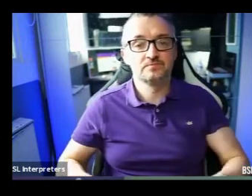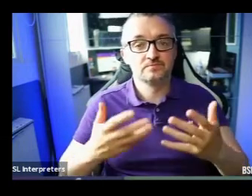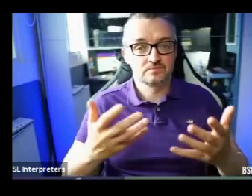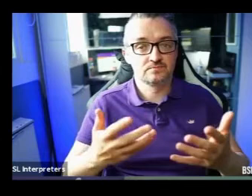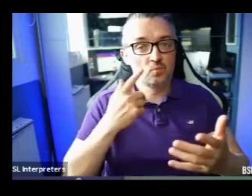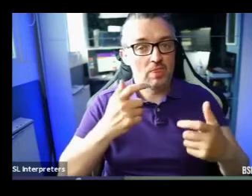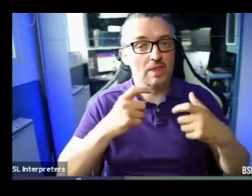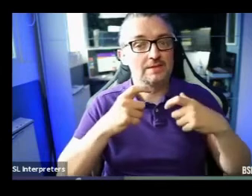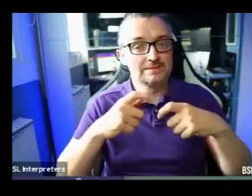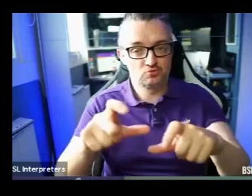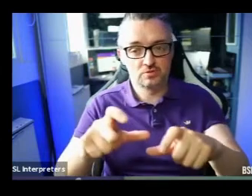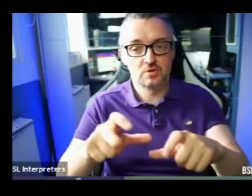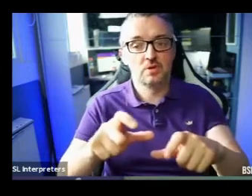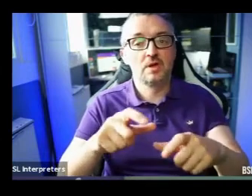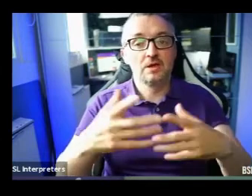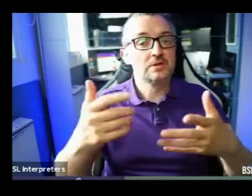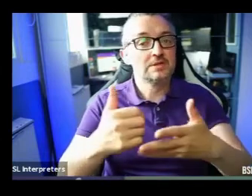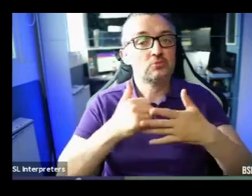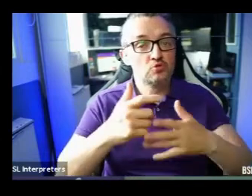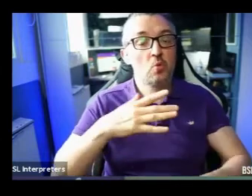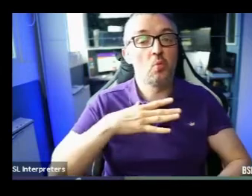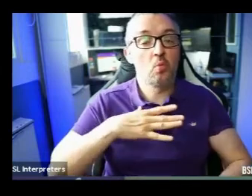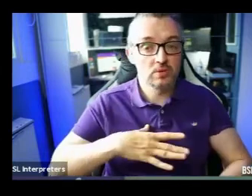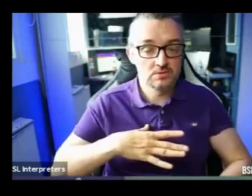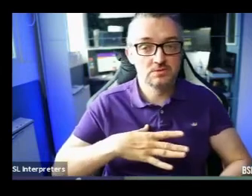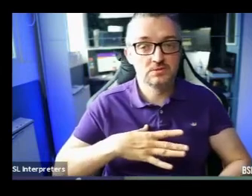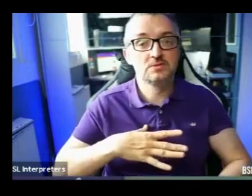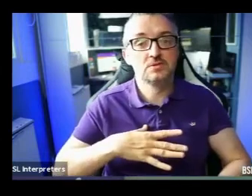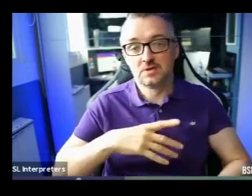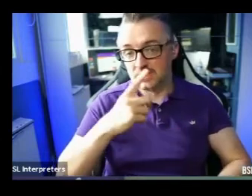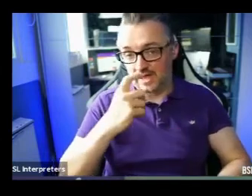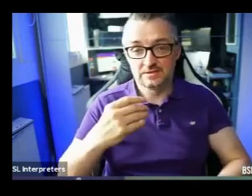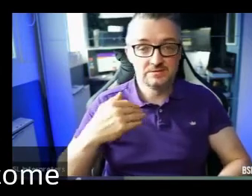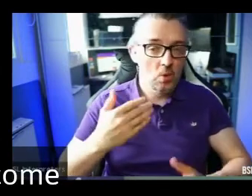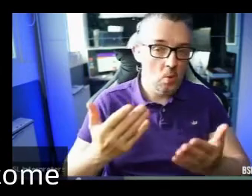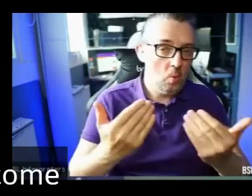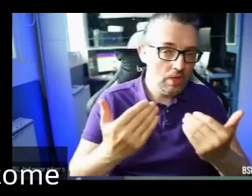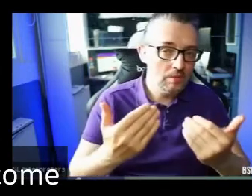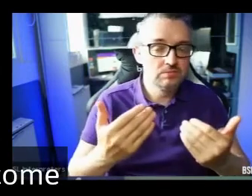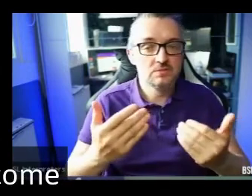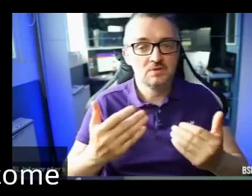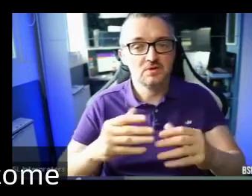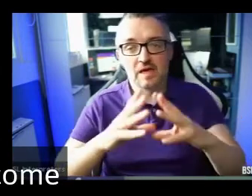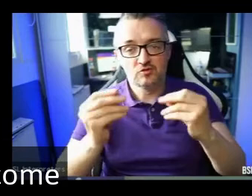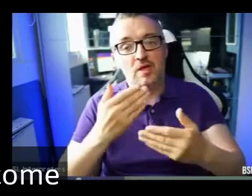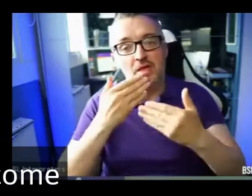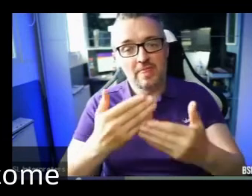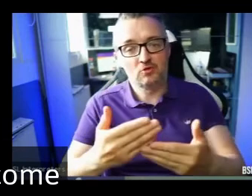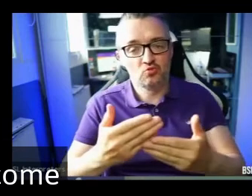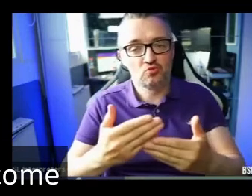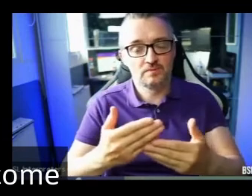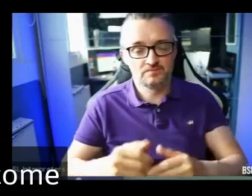So we will keep on that, and any support that you might wish to give us and support with us, we'd be more than happy to welcome and receive.